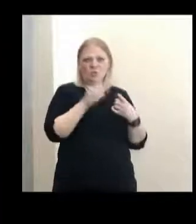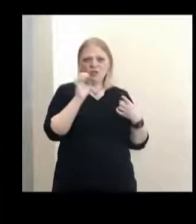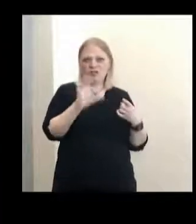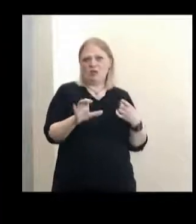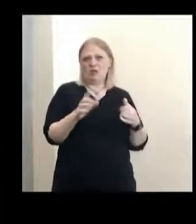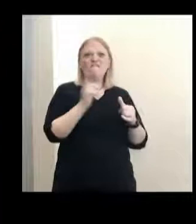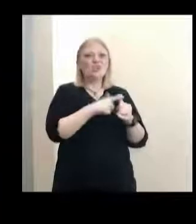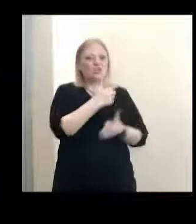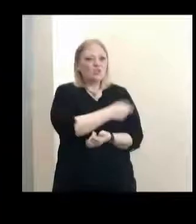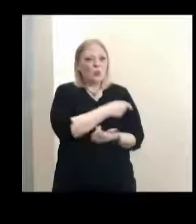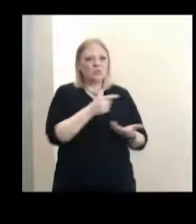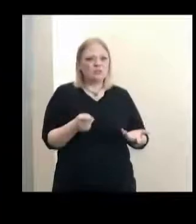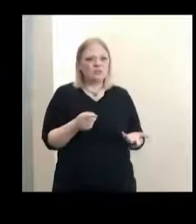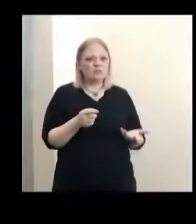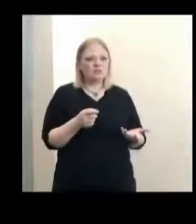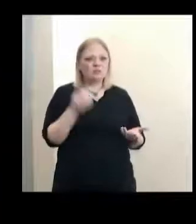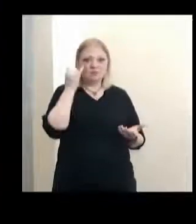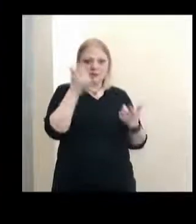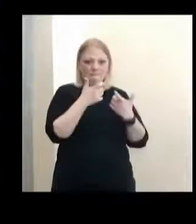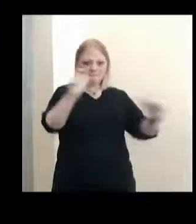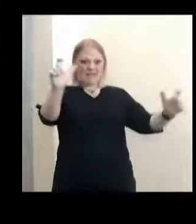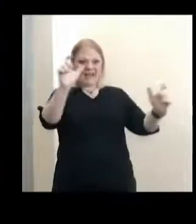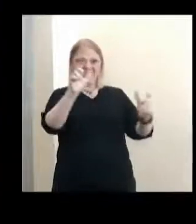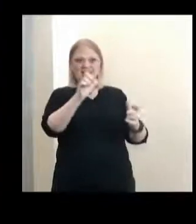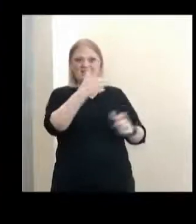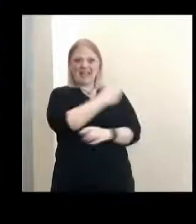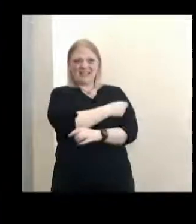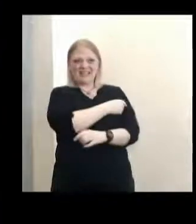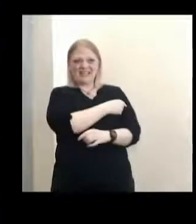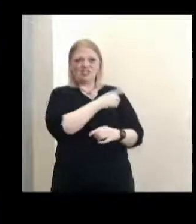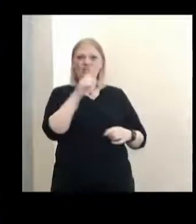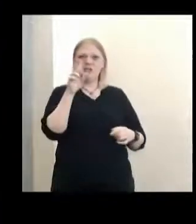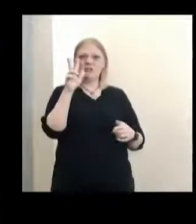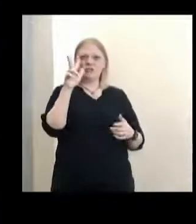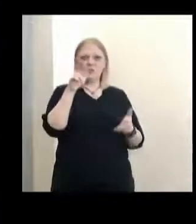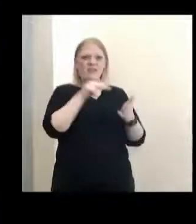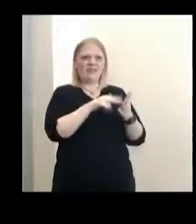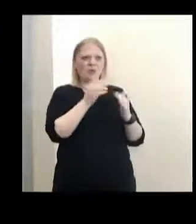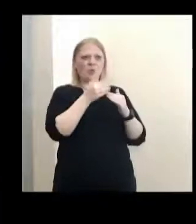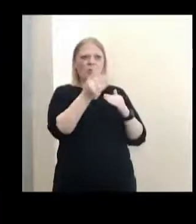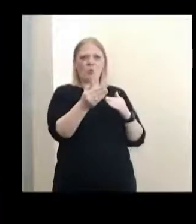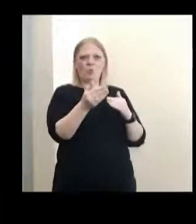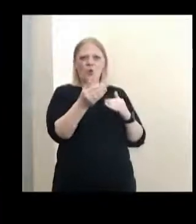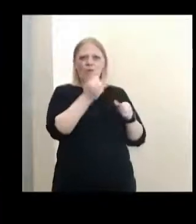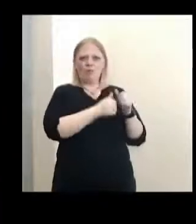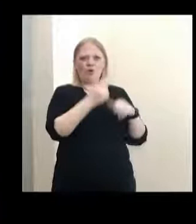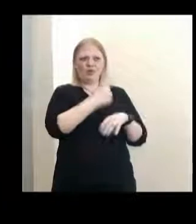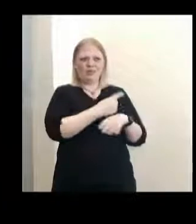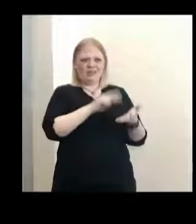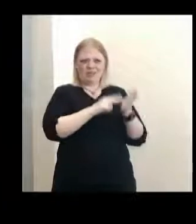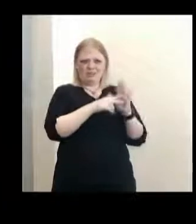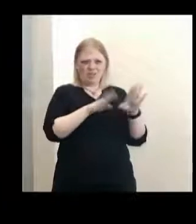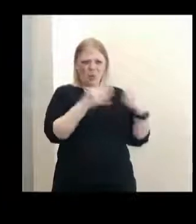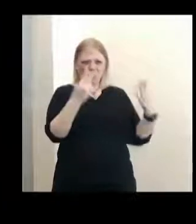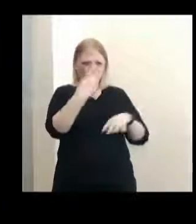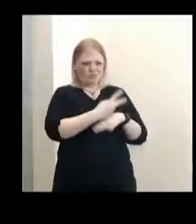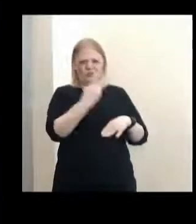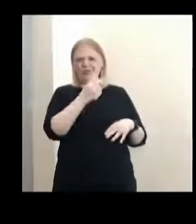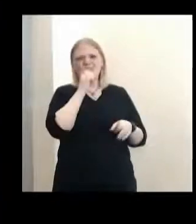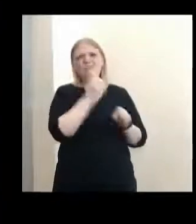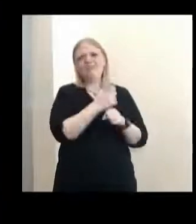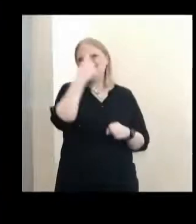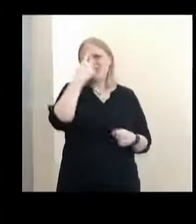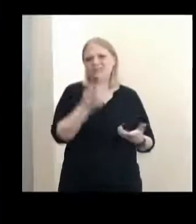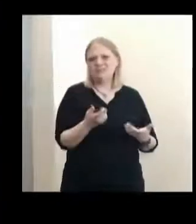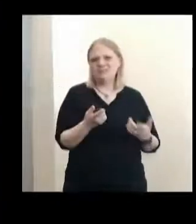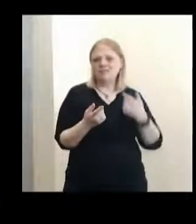doses. At a mass vaccination site, it would be 3,000 or more per day. We'd only be able to open it up for 2 days. It doesn't make sense. We can